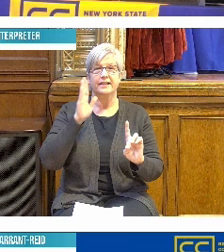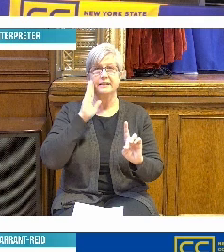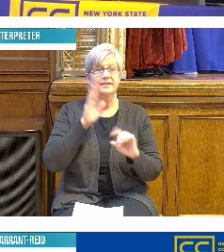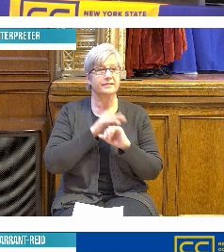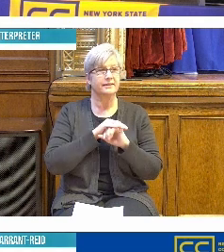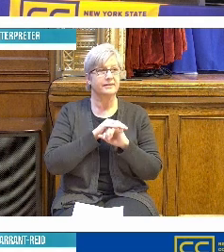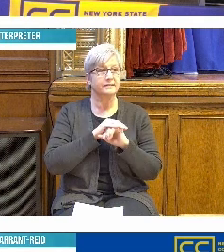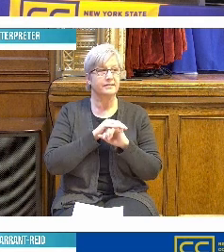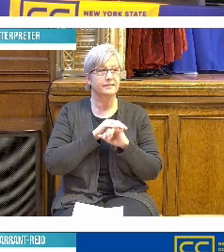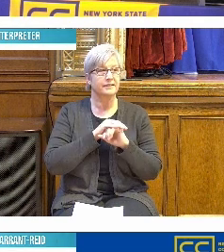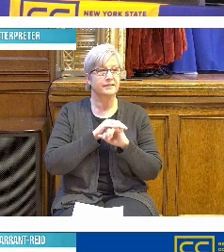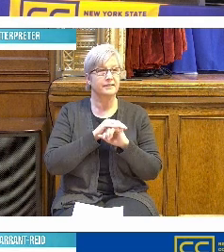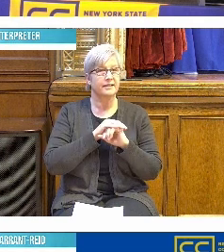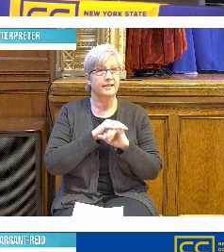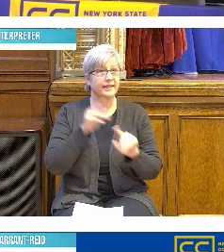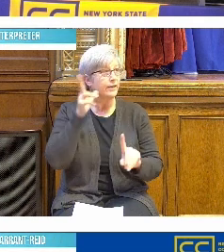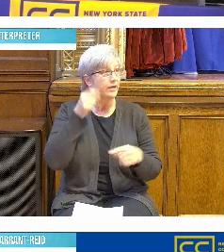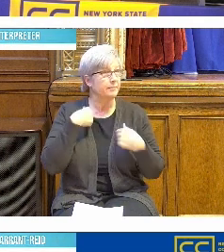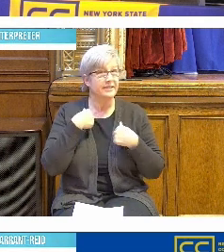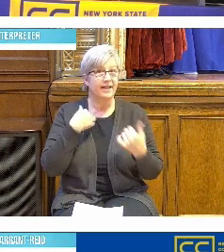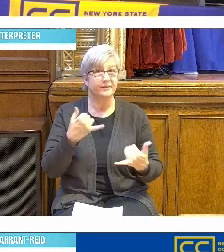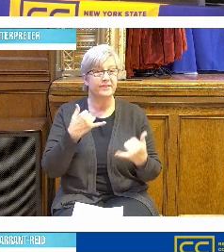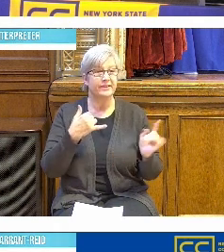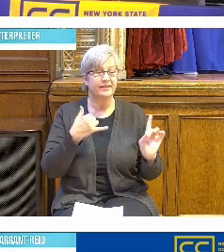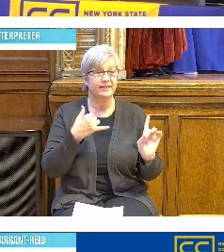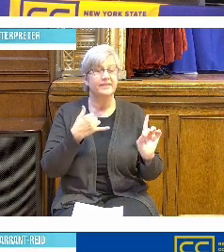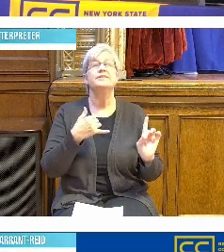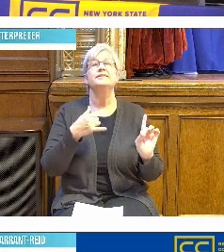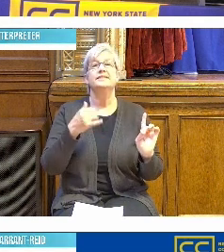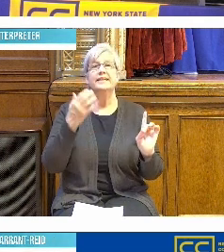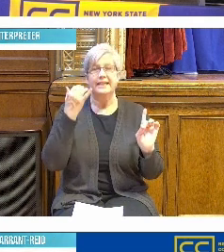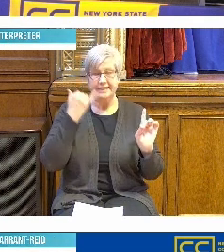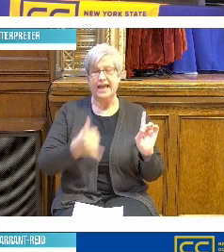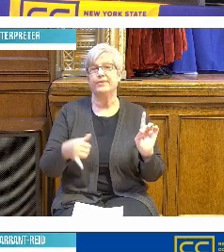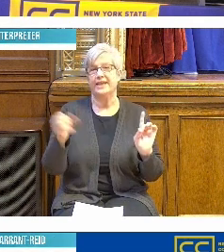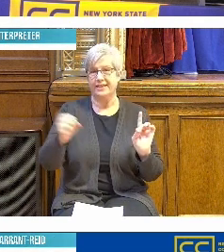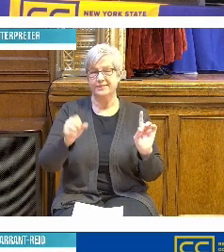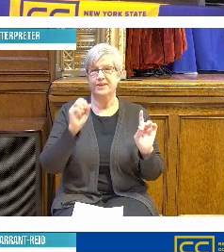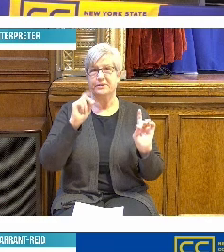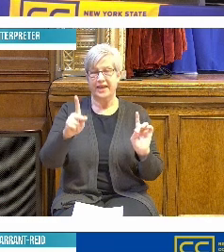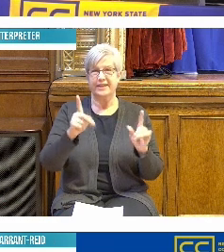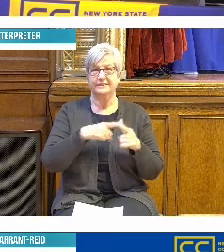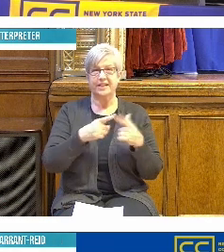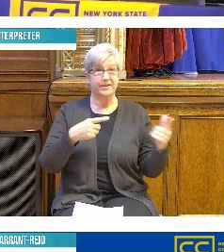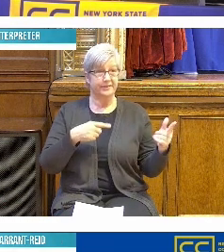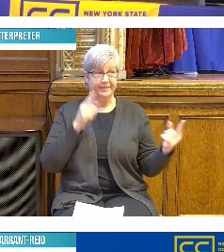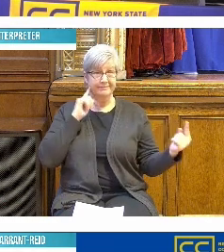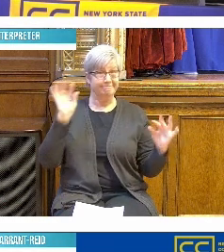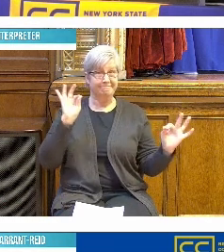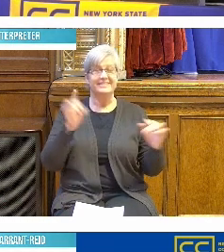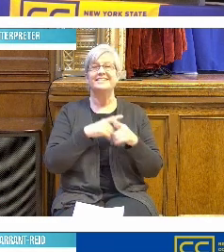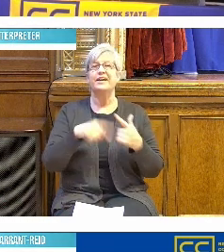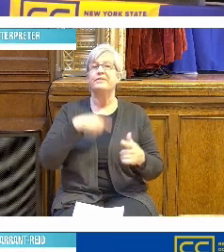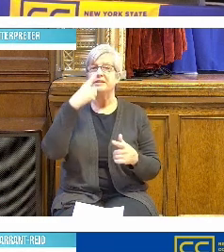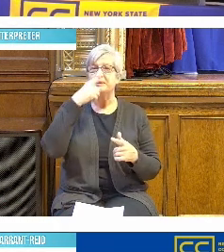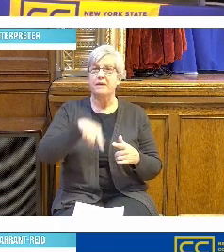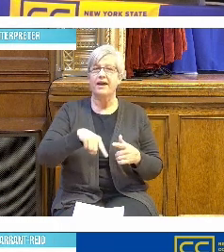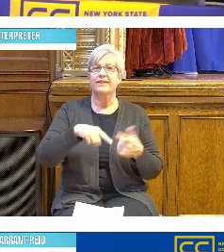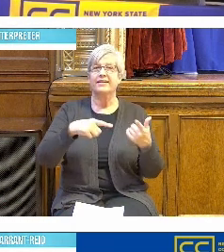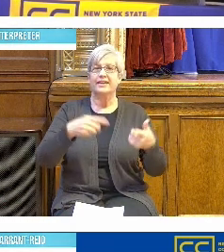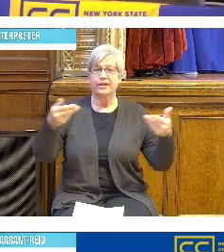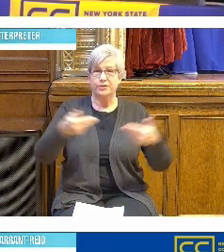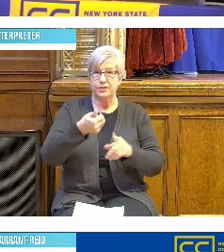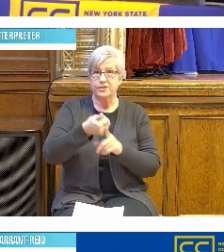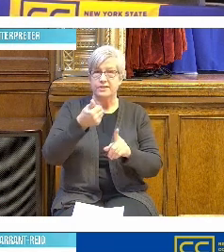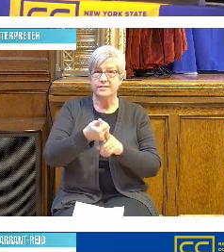Chair Hawkins? Can you hear me? I am able to hear you, Chair Hawkins. Are you able to hear me? Yeah, so if you can just go ahead and